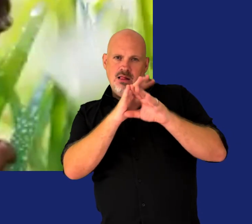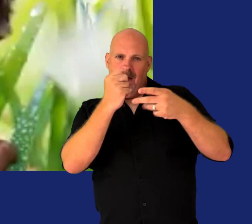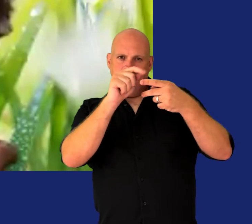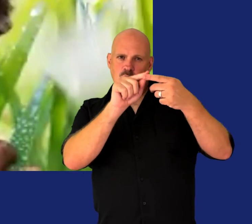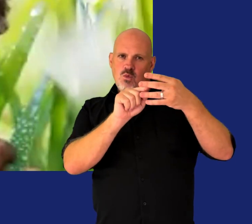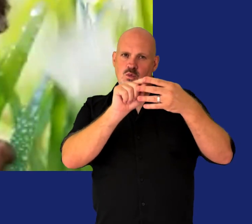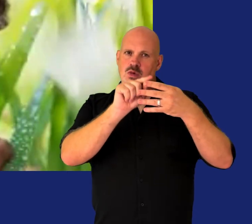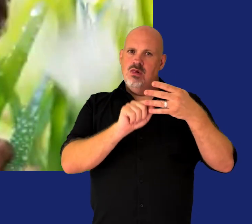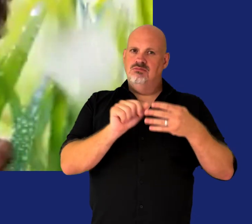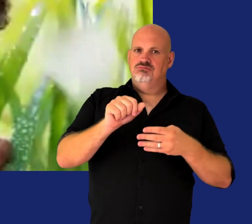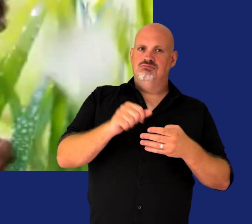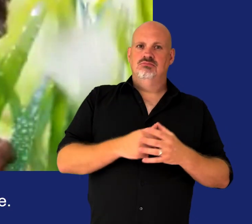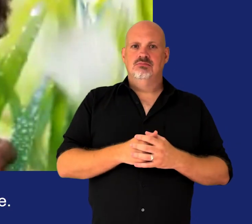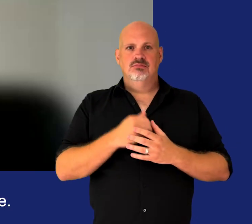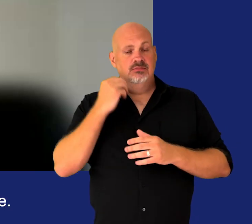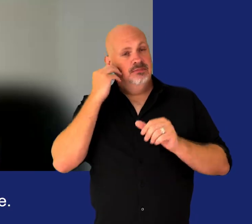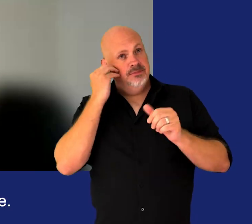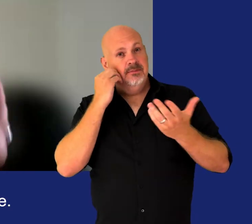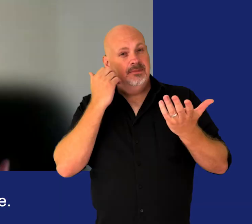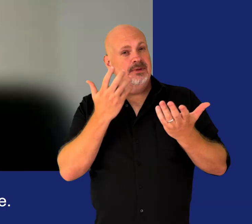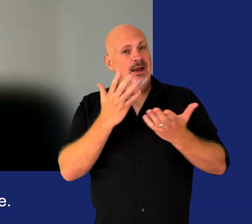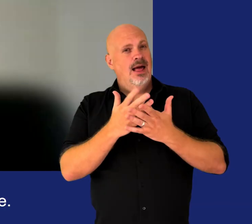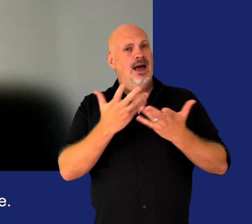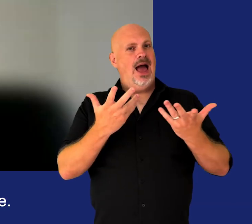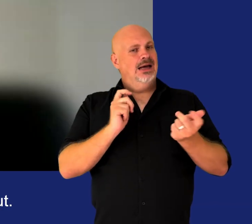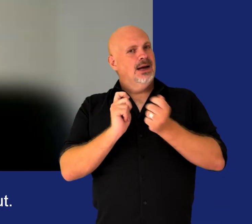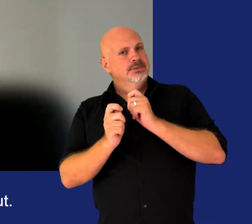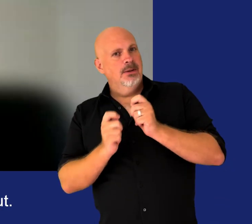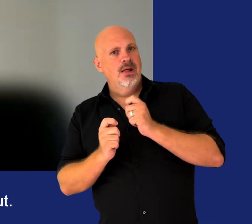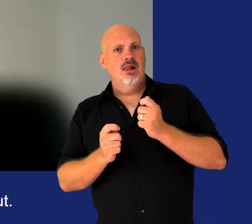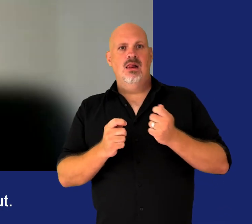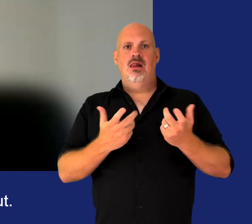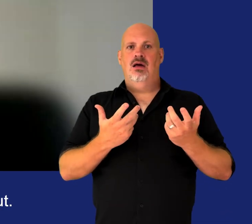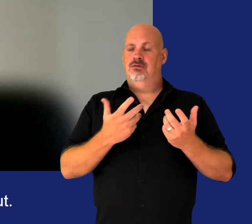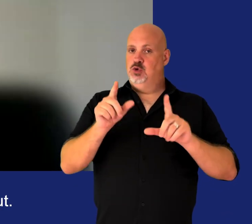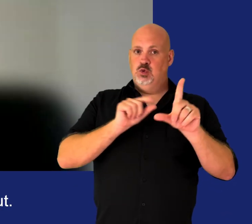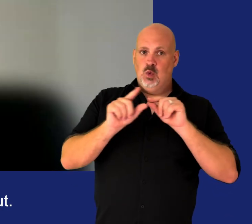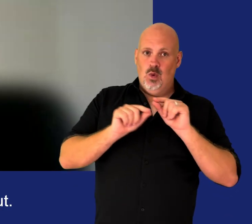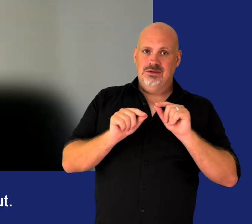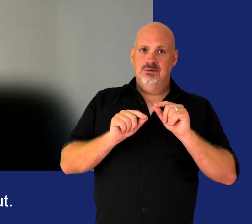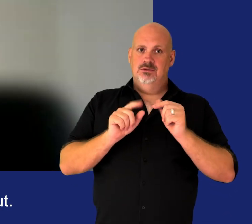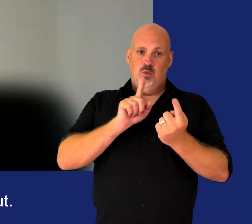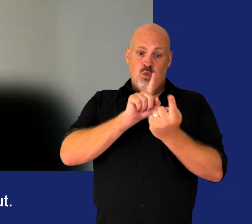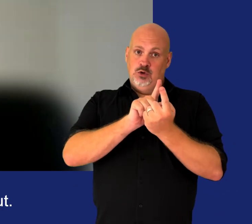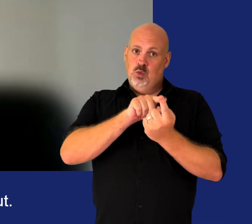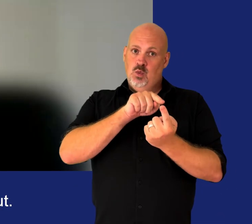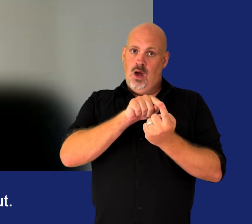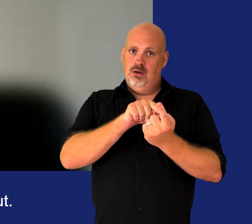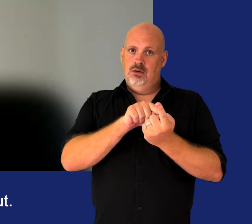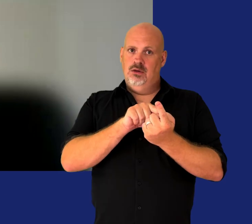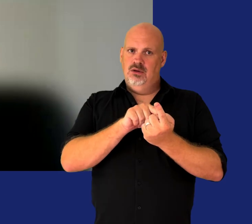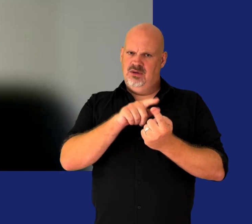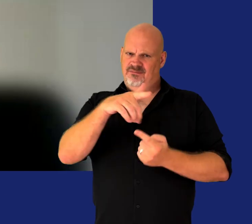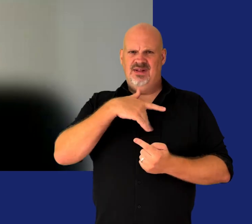Yeah. But again, it's about being adaptable. It's giving choices. That one-to-one that you